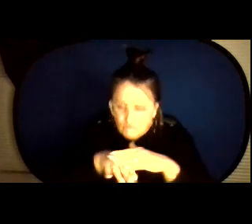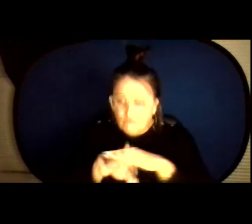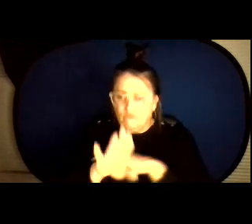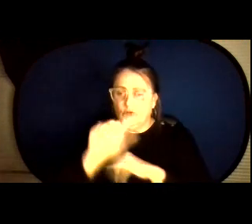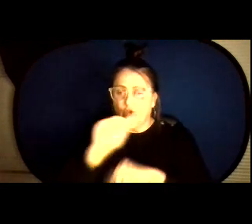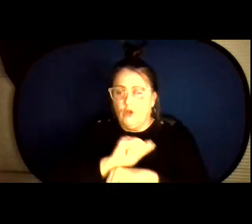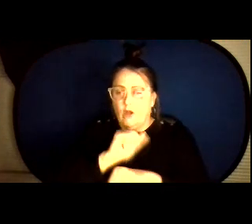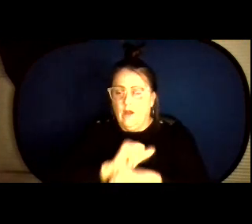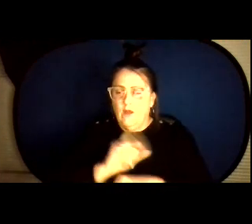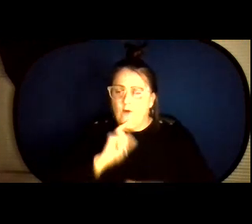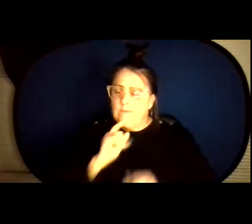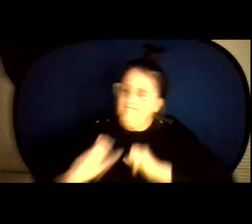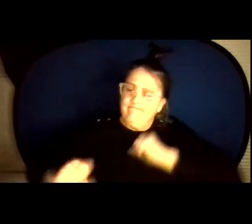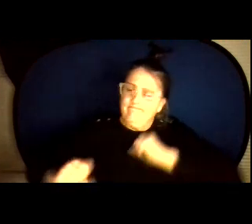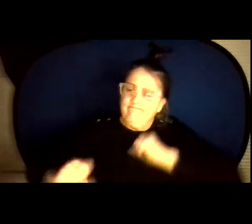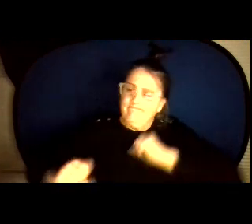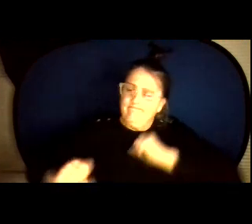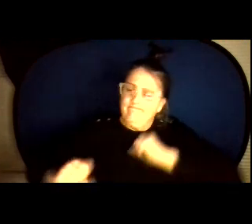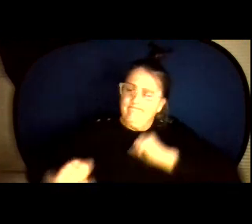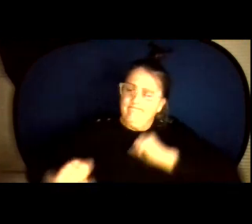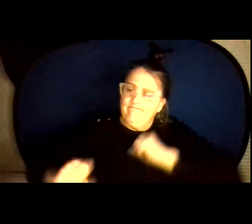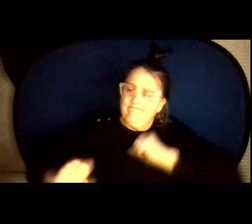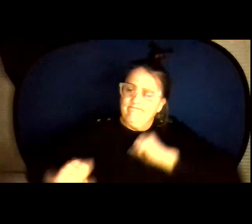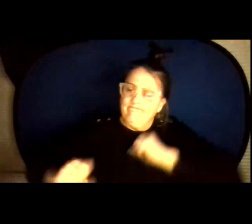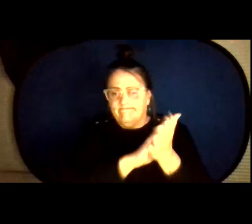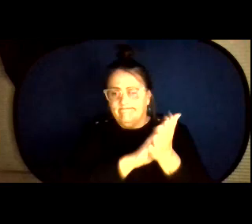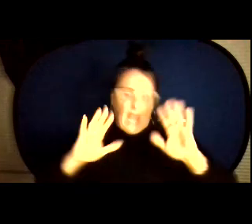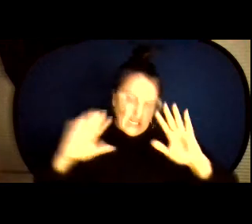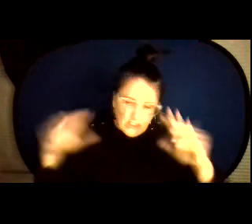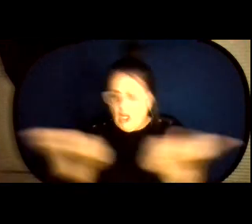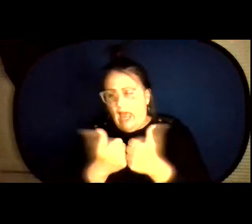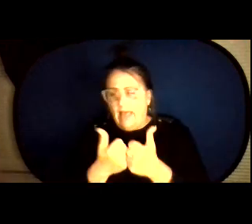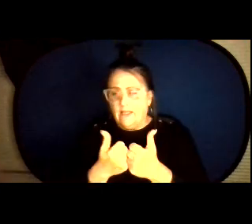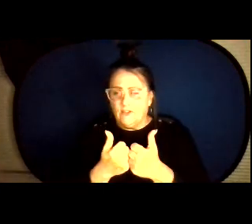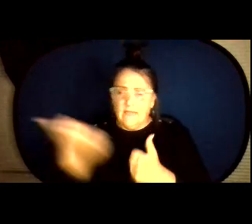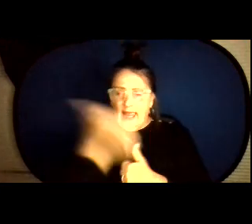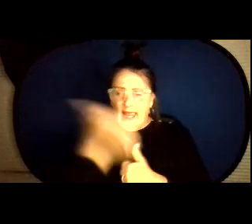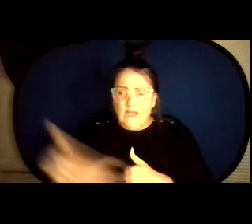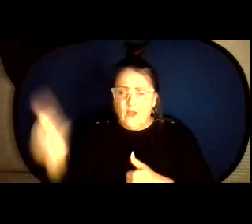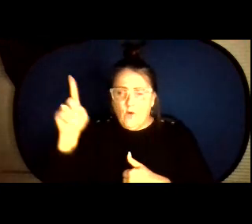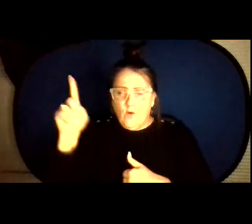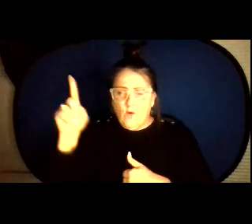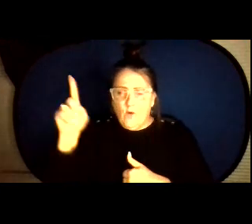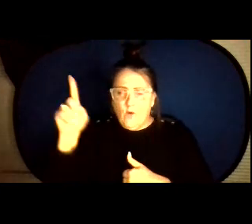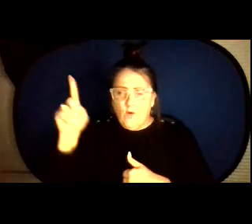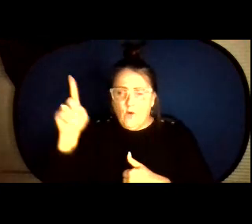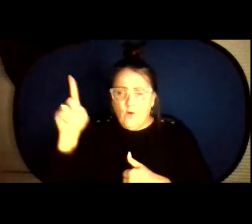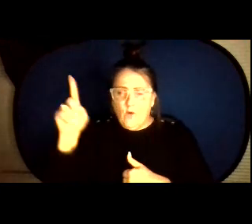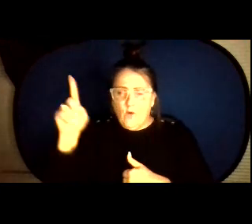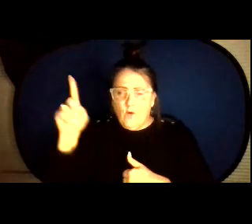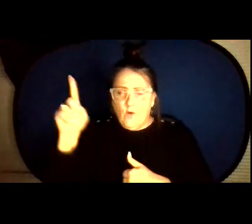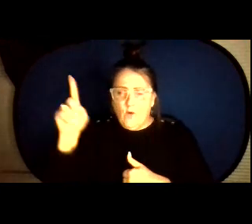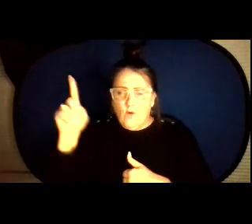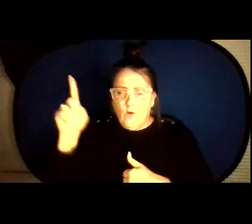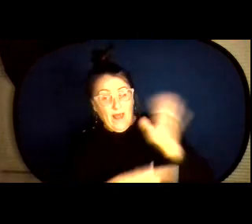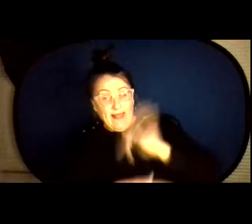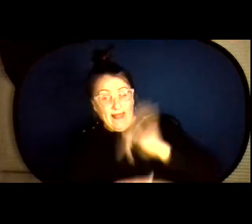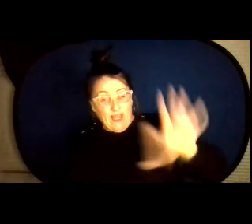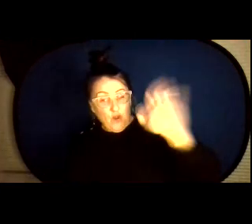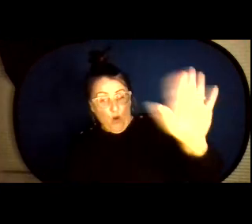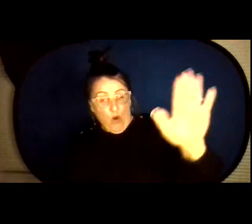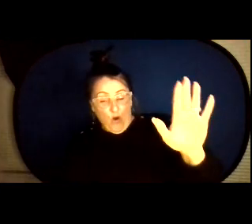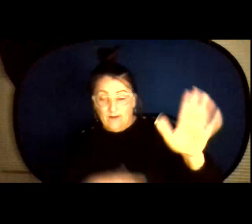such gusto, I challenge anybody else to come in with a great show and tell like yours. So